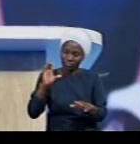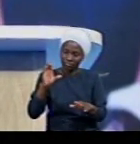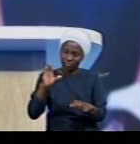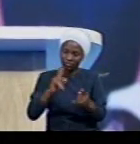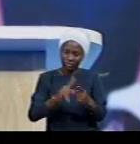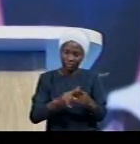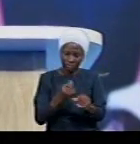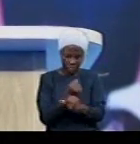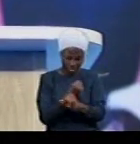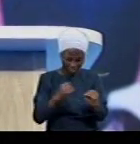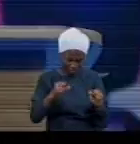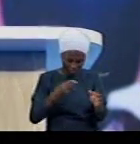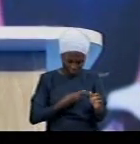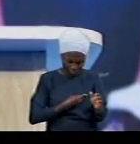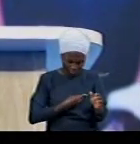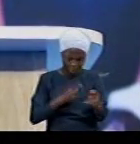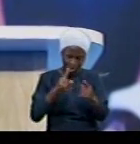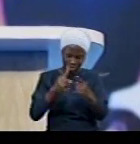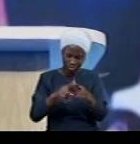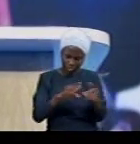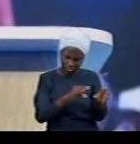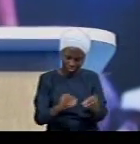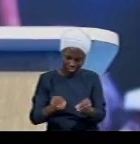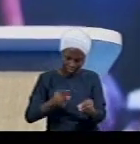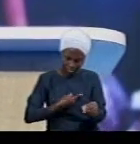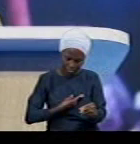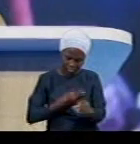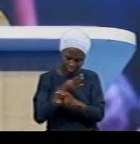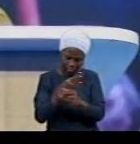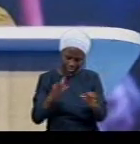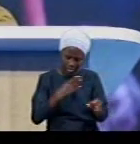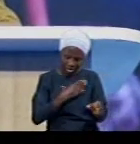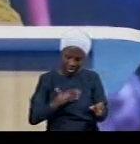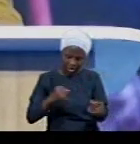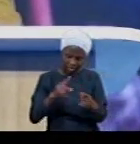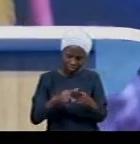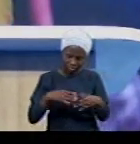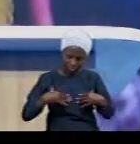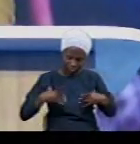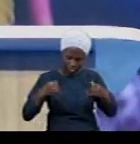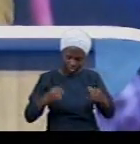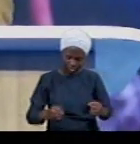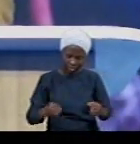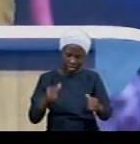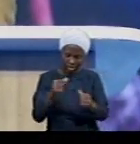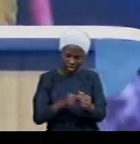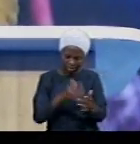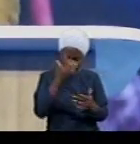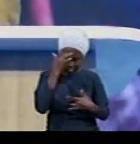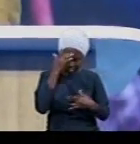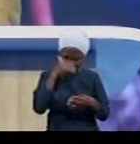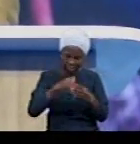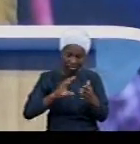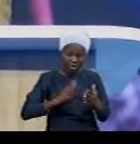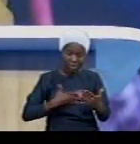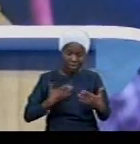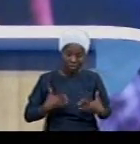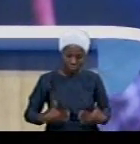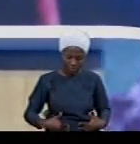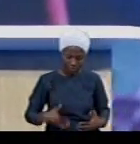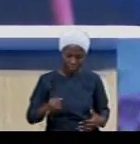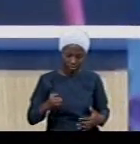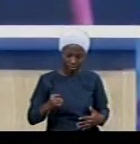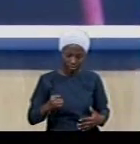to save us, to set us free, and to heal every sickness in our bodies. And